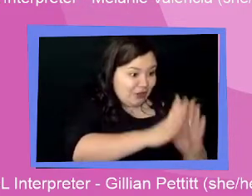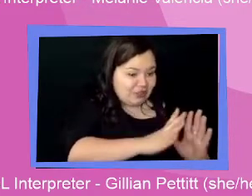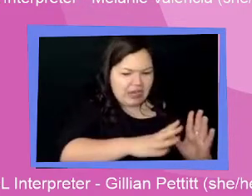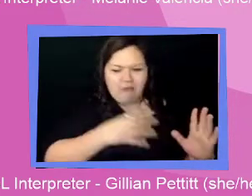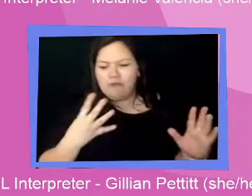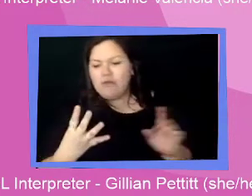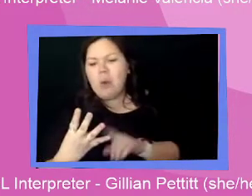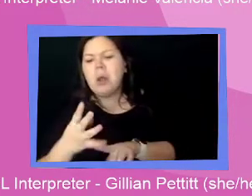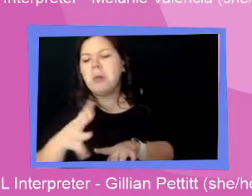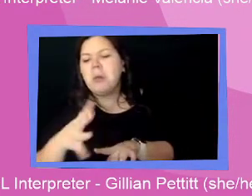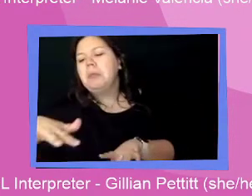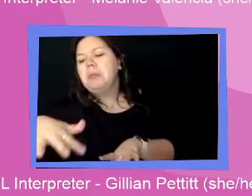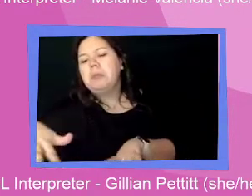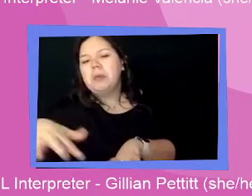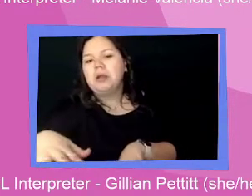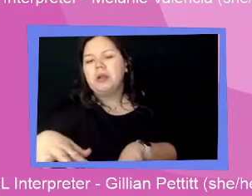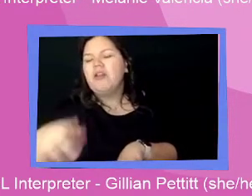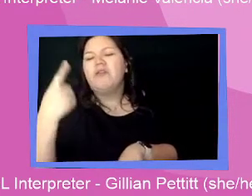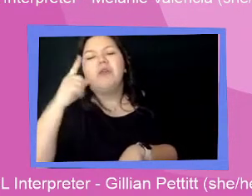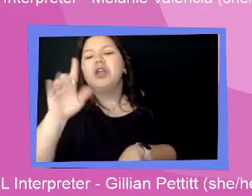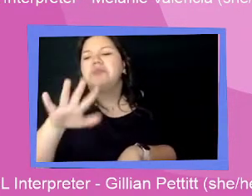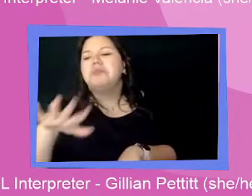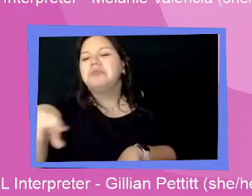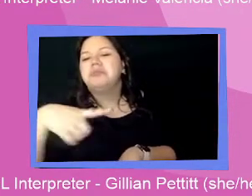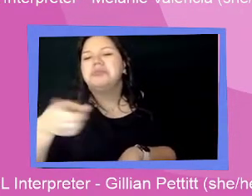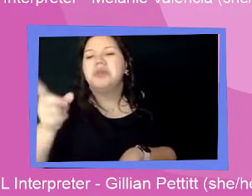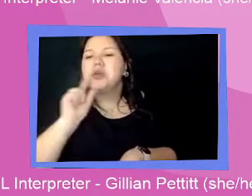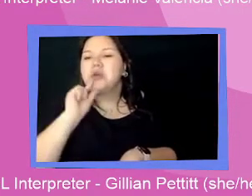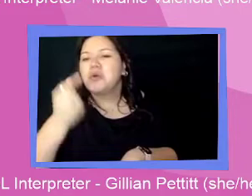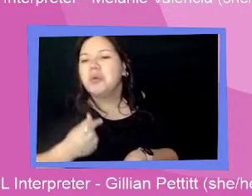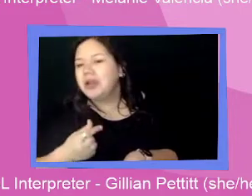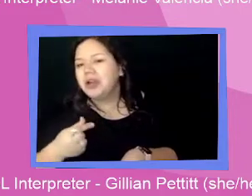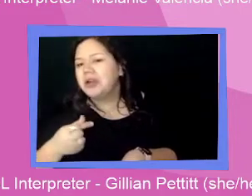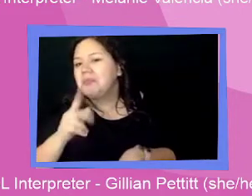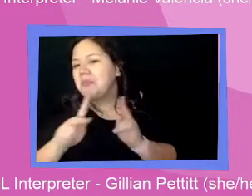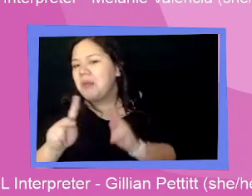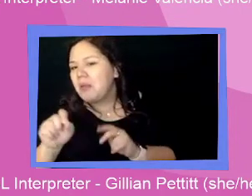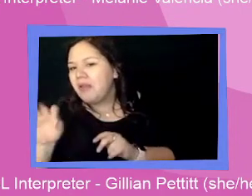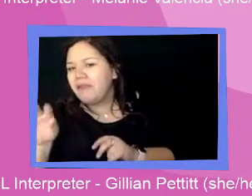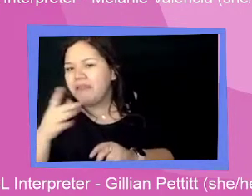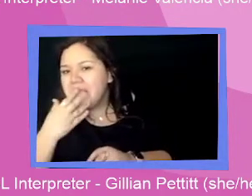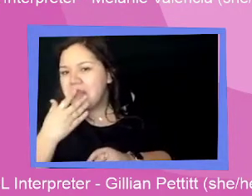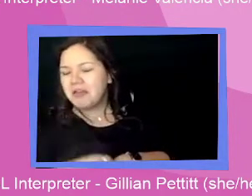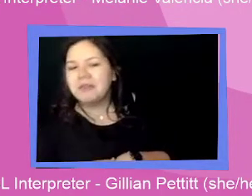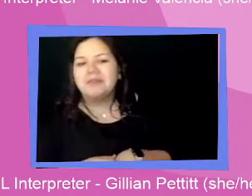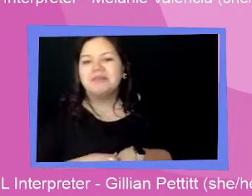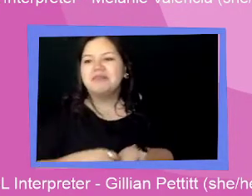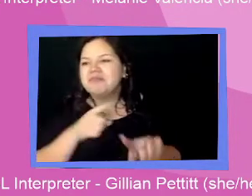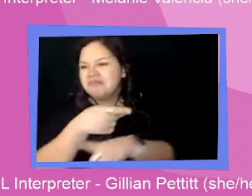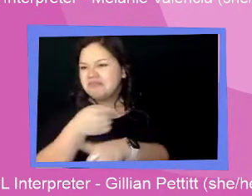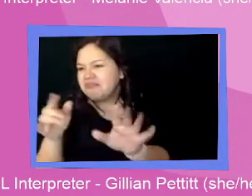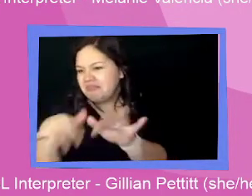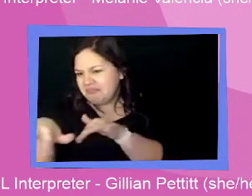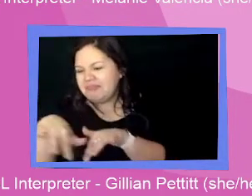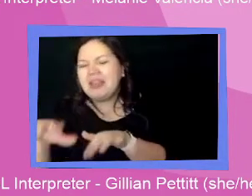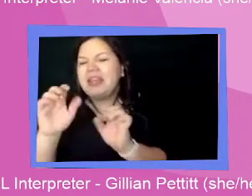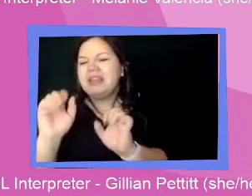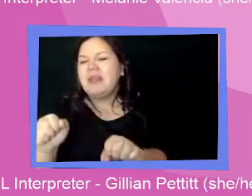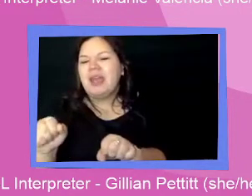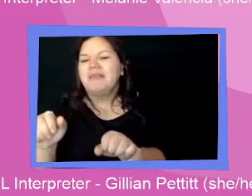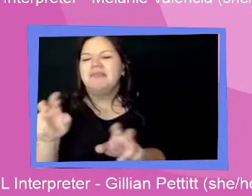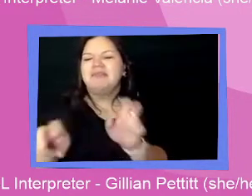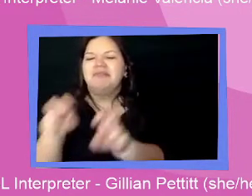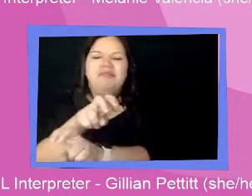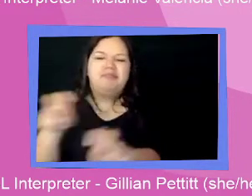over there, you for queer folks of color, you folks of color, all of you, you can play musical chairs on those